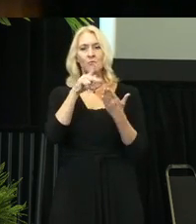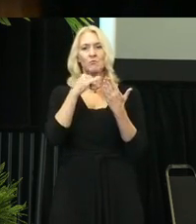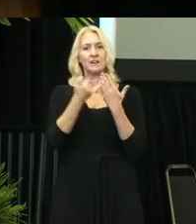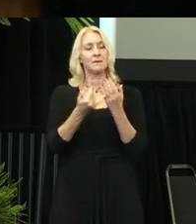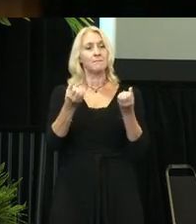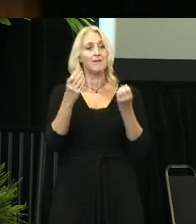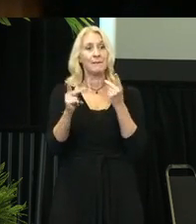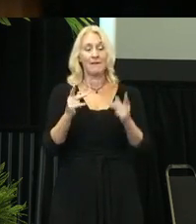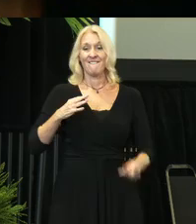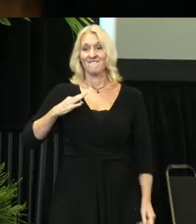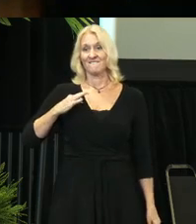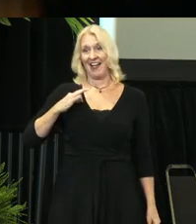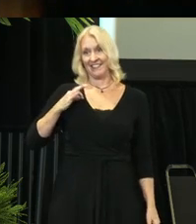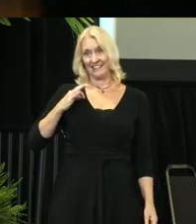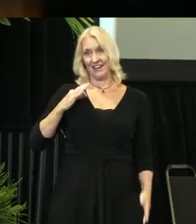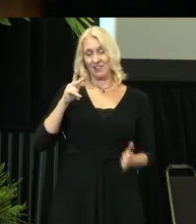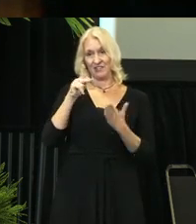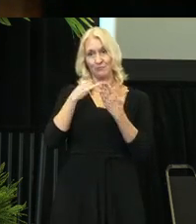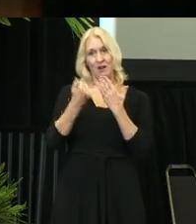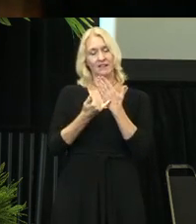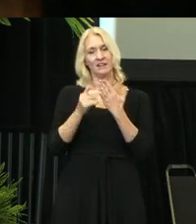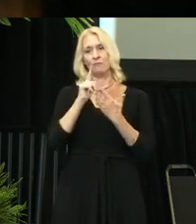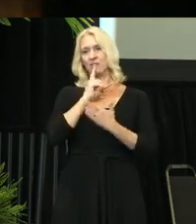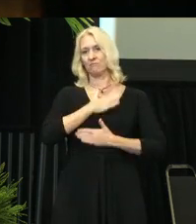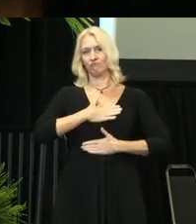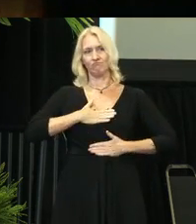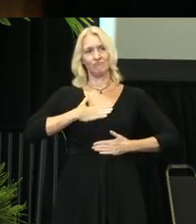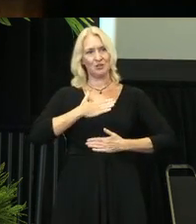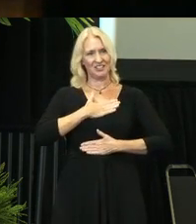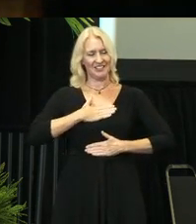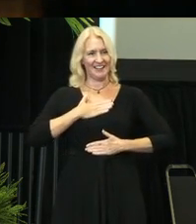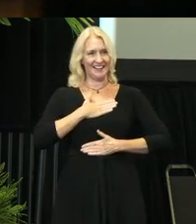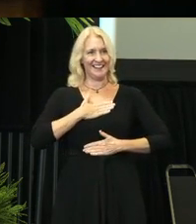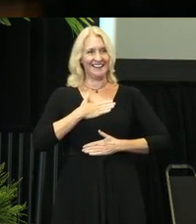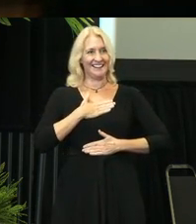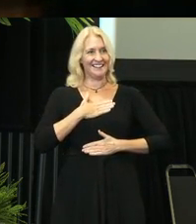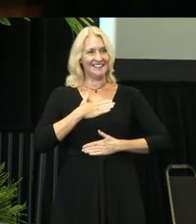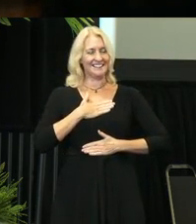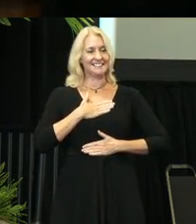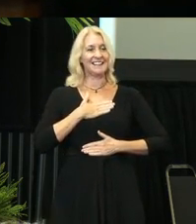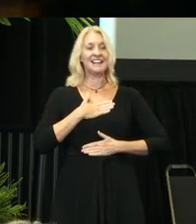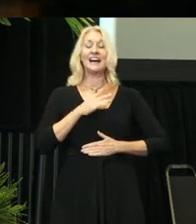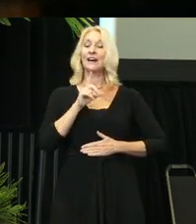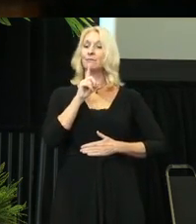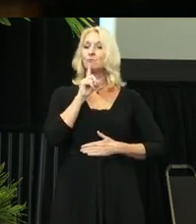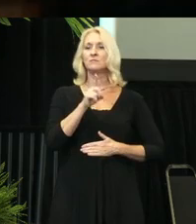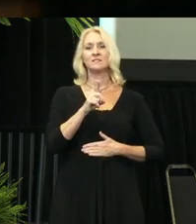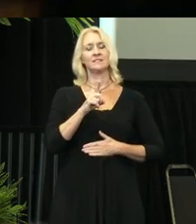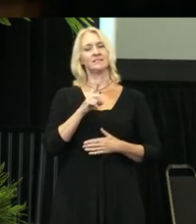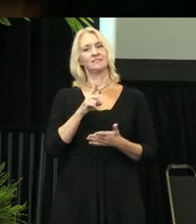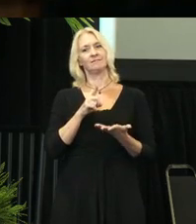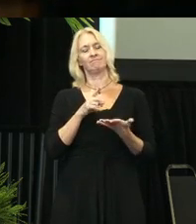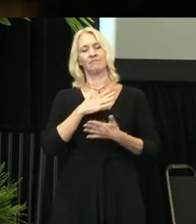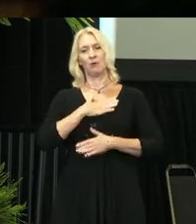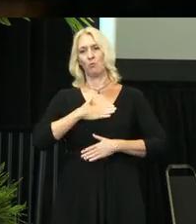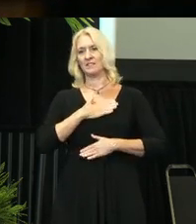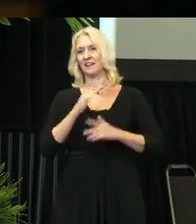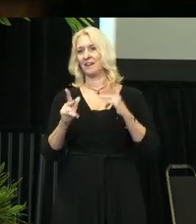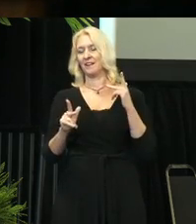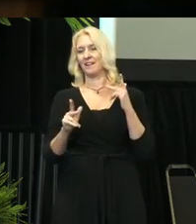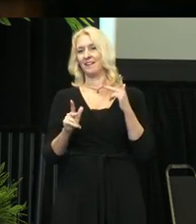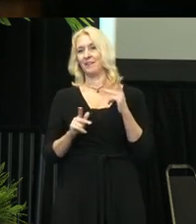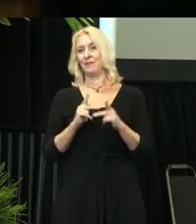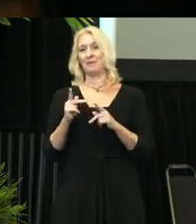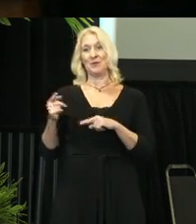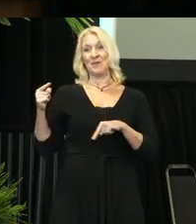stepped up. I was so grateful for everyone, and I was just particularly grateful to the people who I asked to be a keynote speaker.